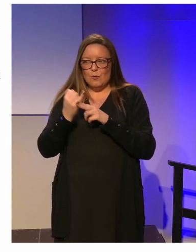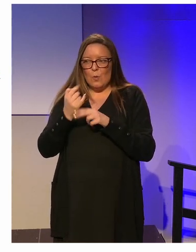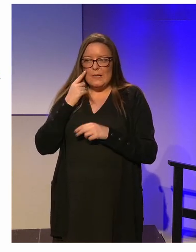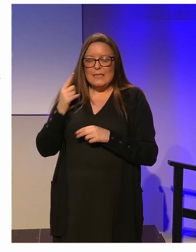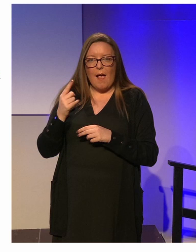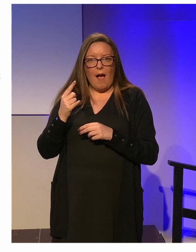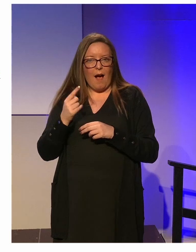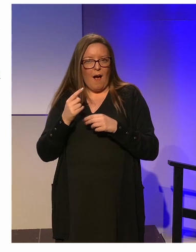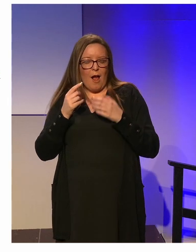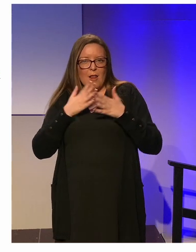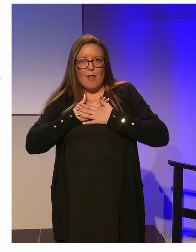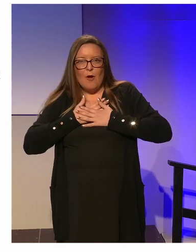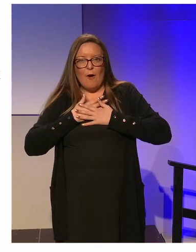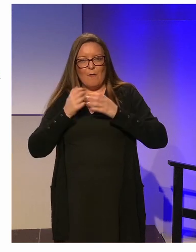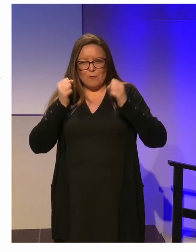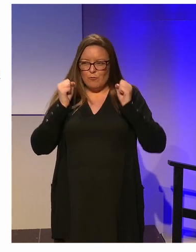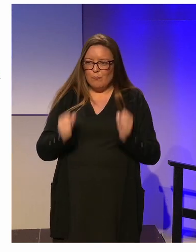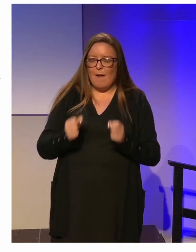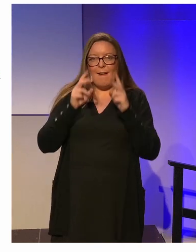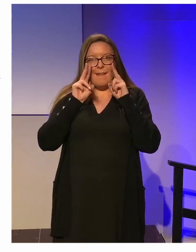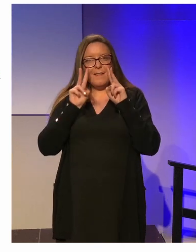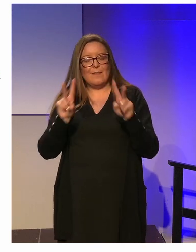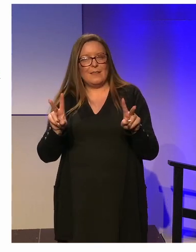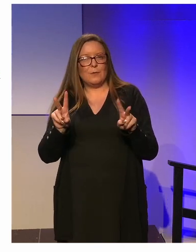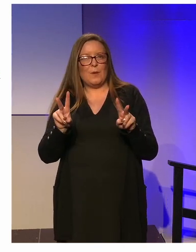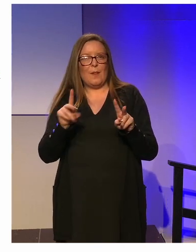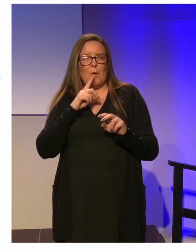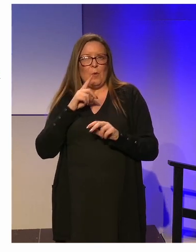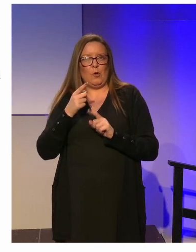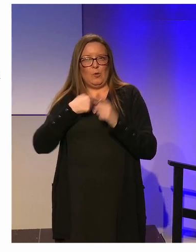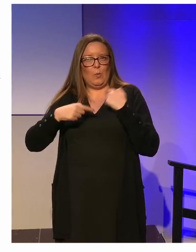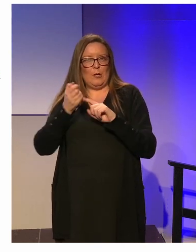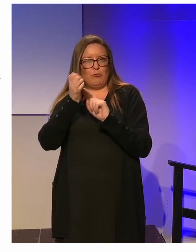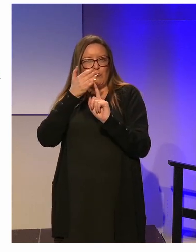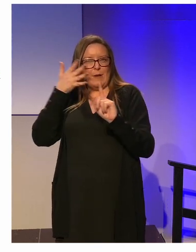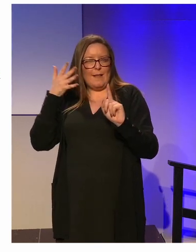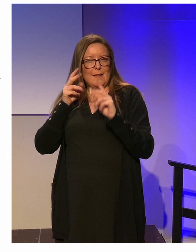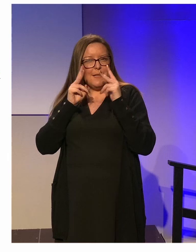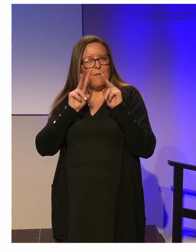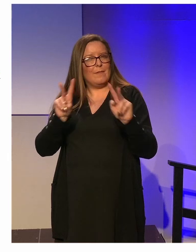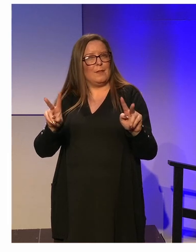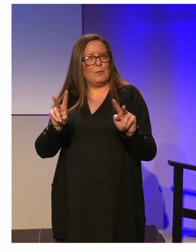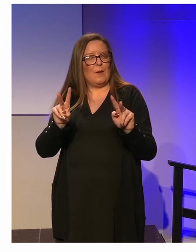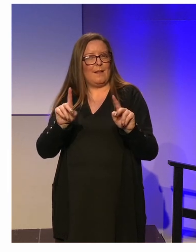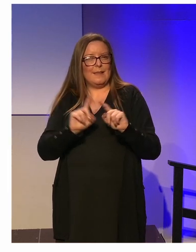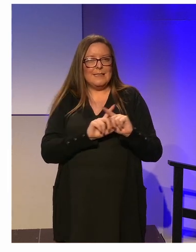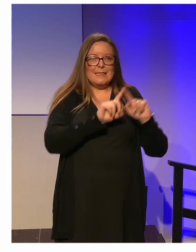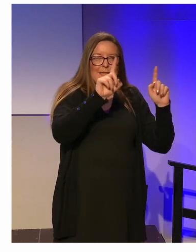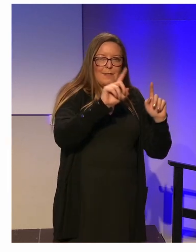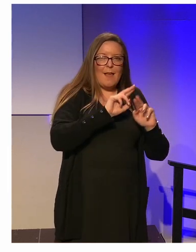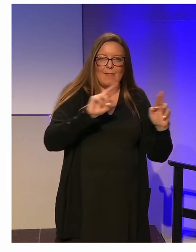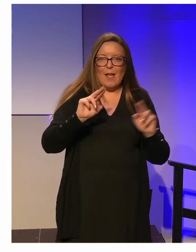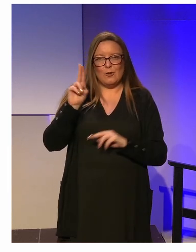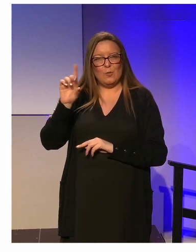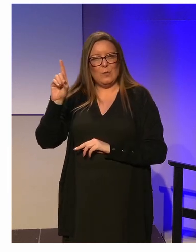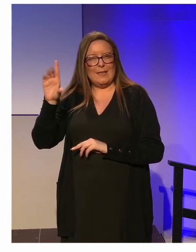really strong visual. But we're realizing now that that visual leads us towards differentiation and not towards universal design